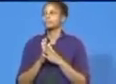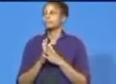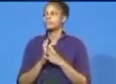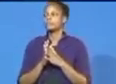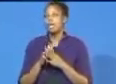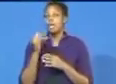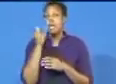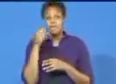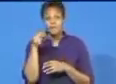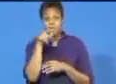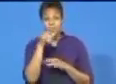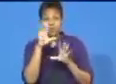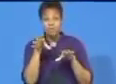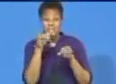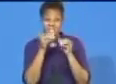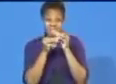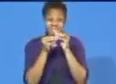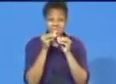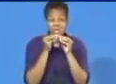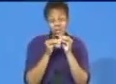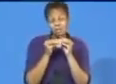if you could have fixed it,